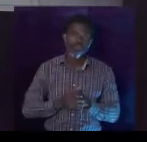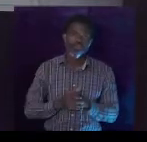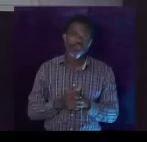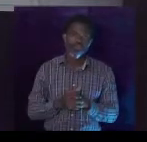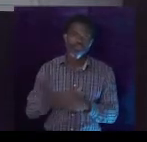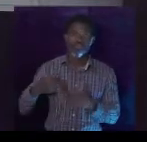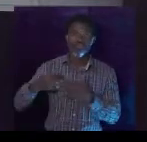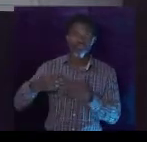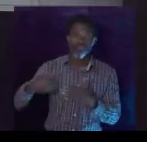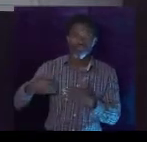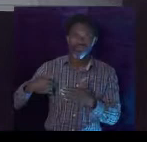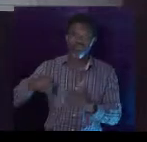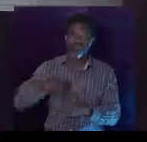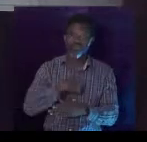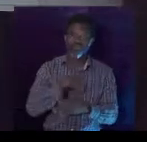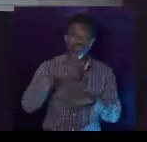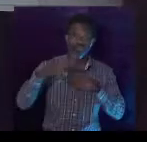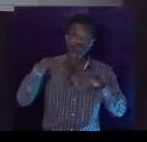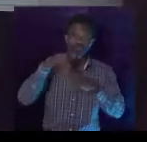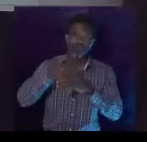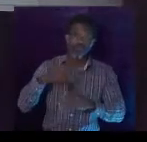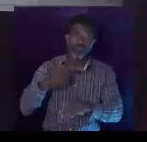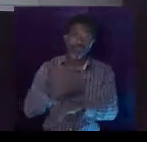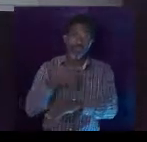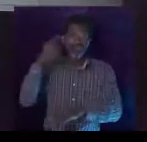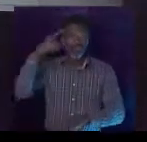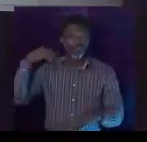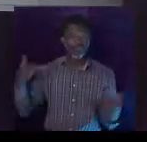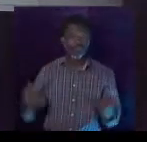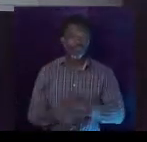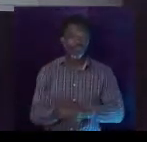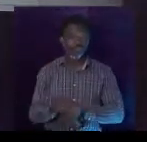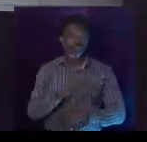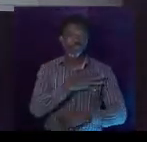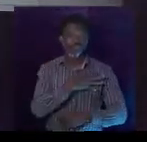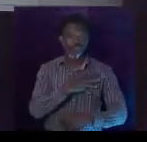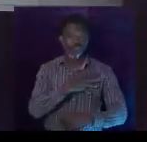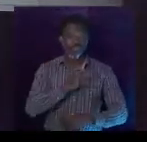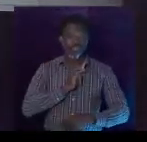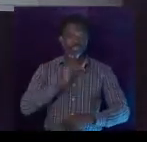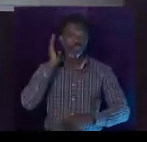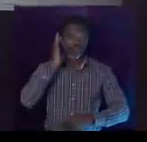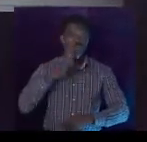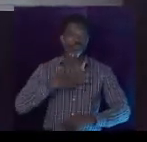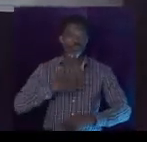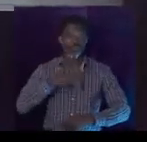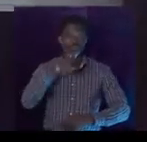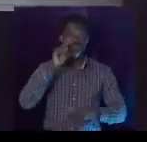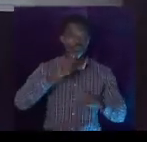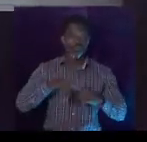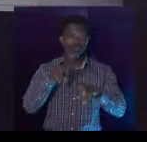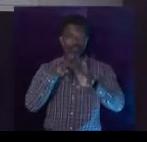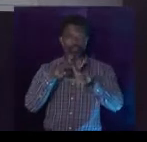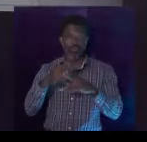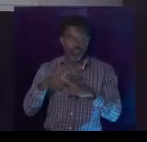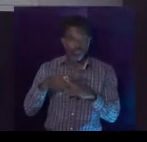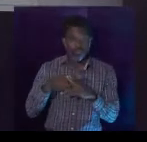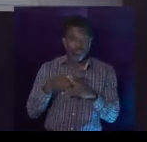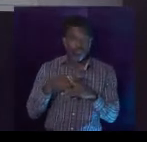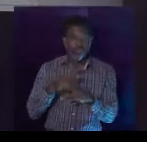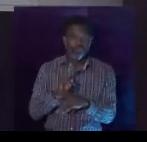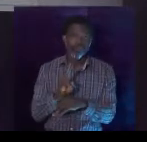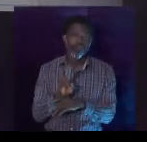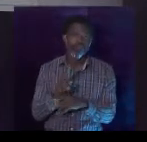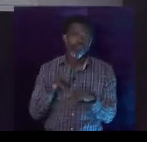Now, before we go into the lesson for the day, I would like for you to watch a short video. Listen